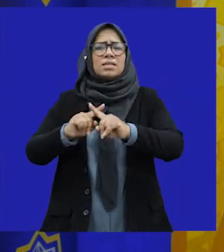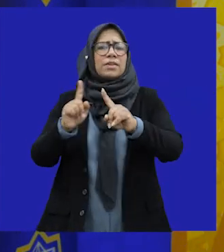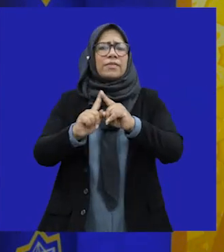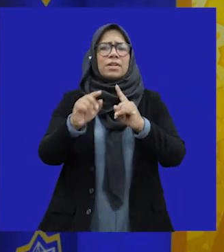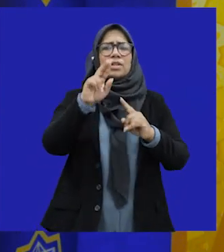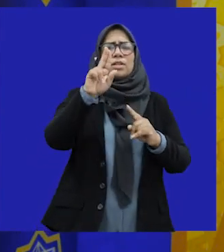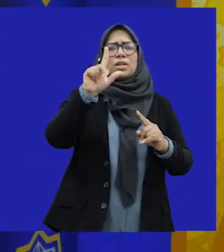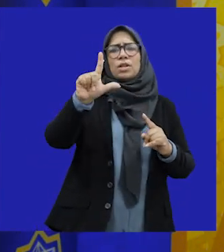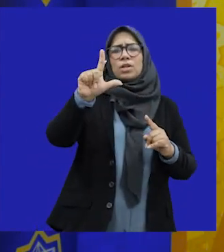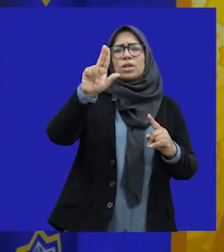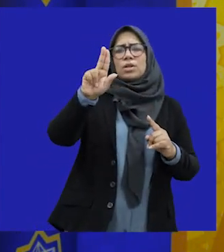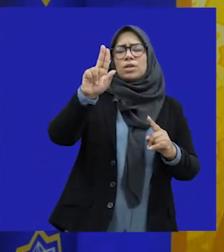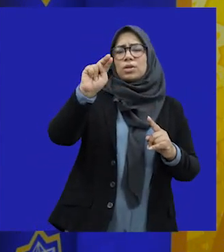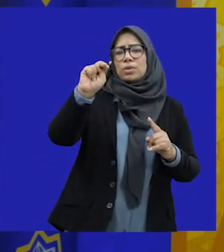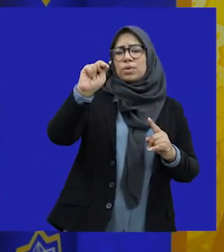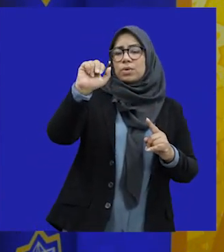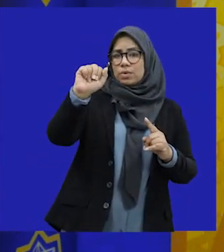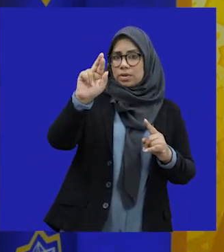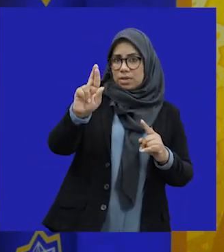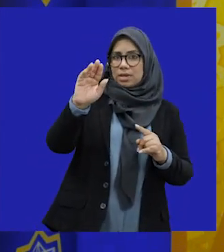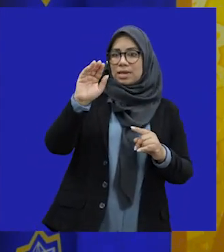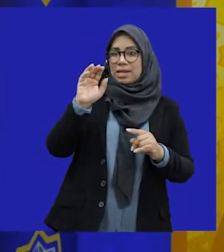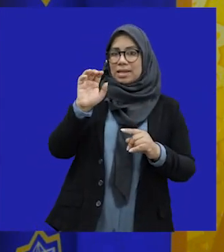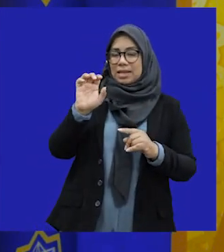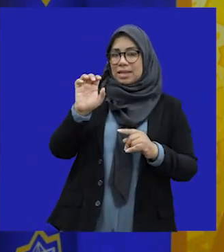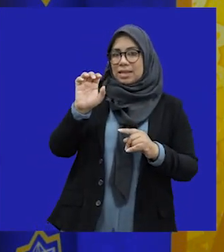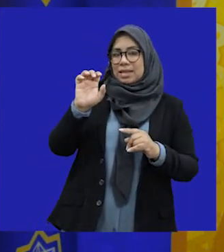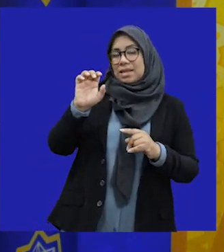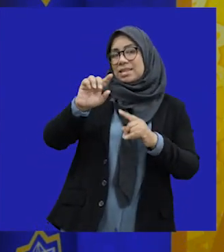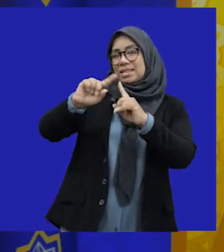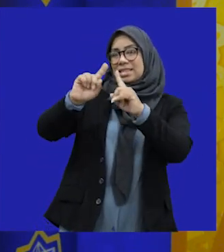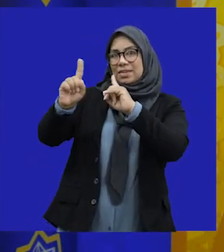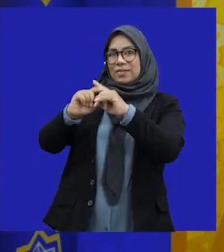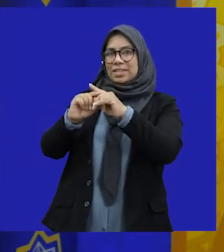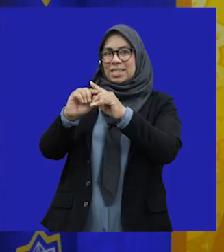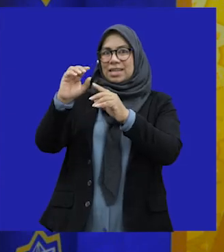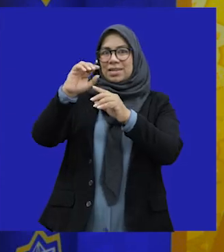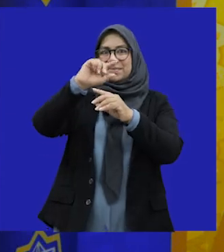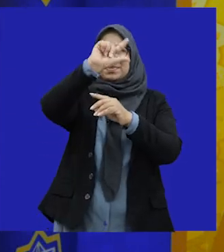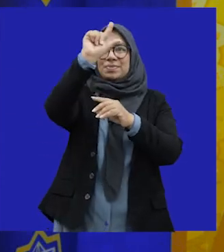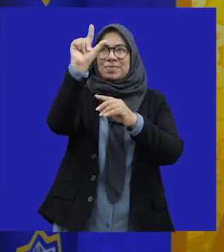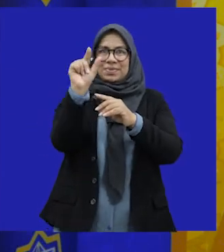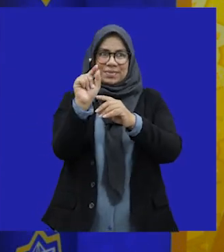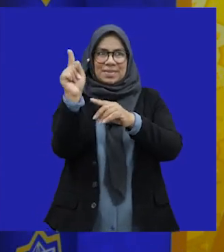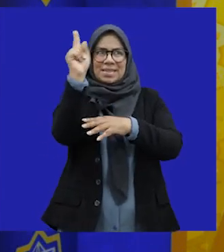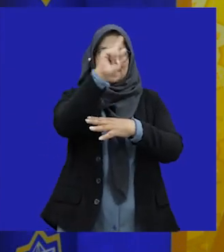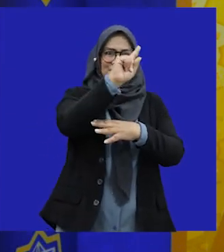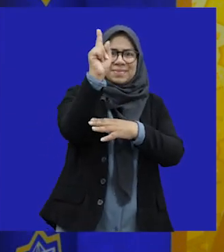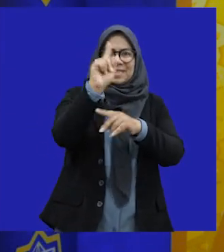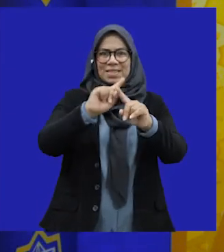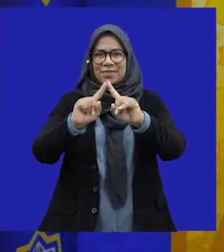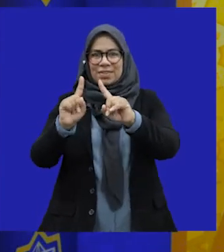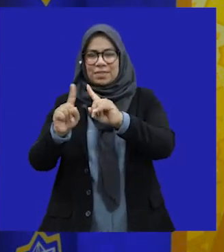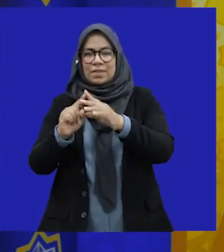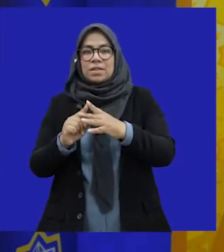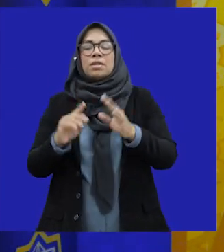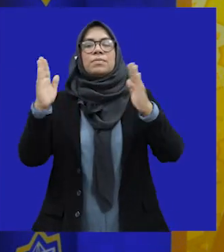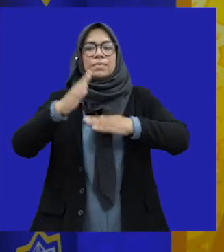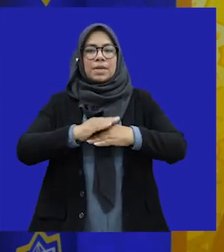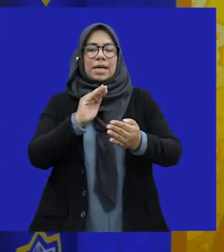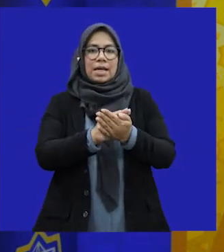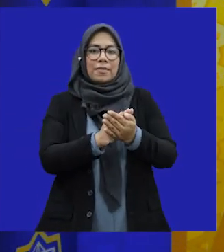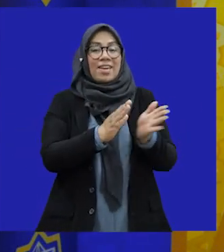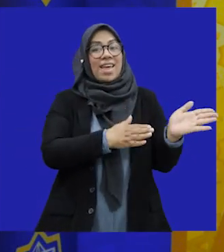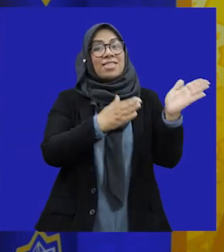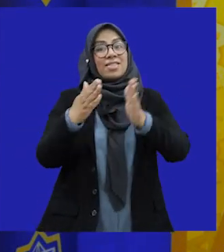prayers. And there are other voluntary prayers that do not require any congregation, like Istikhara prayer. This is a prayer